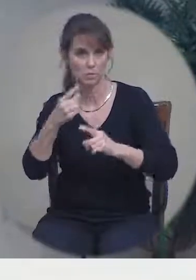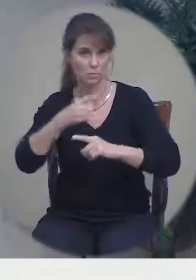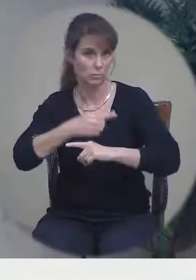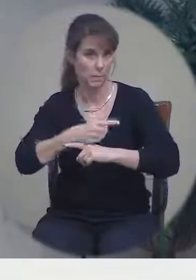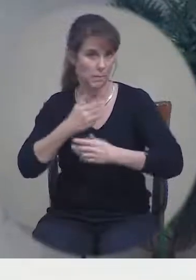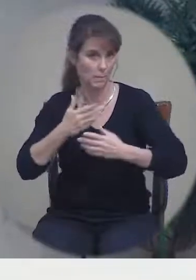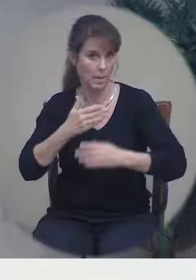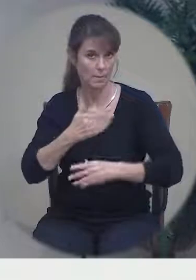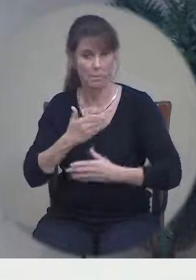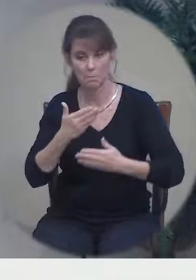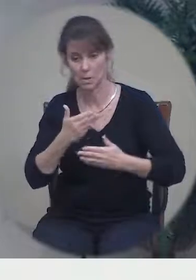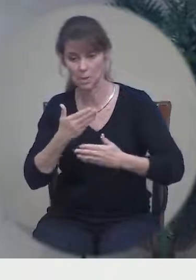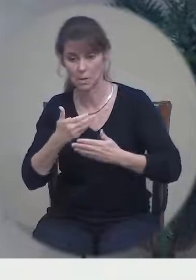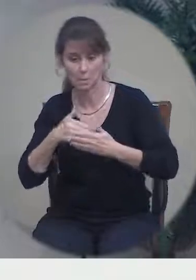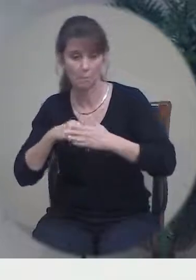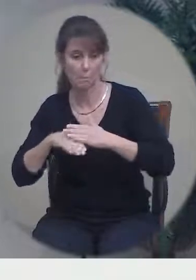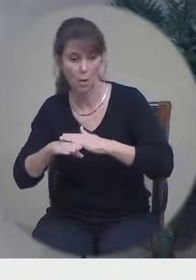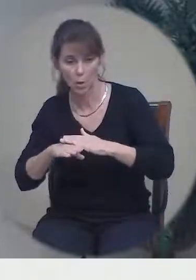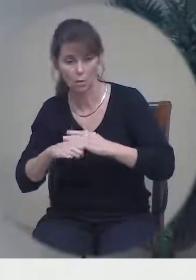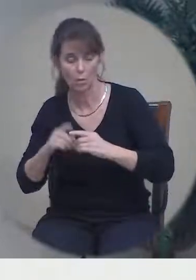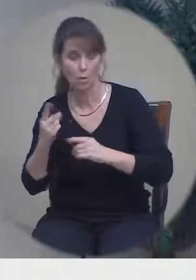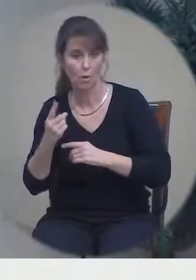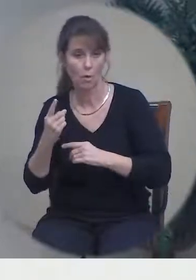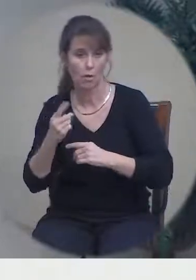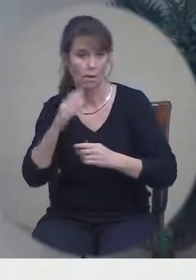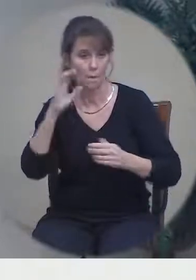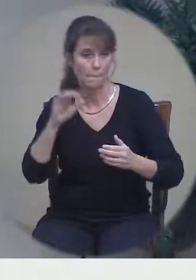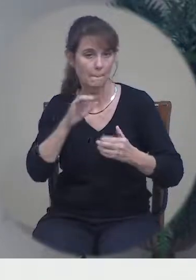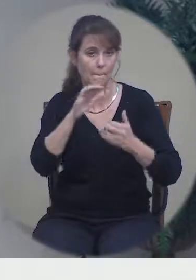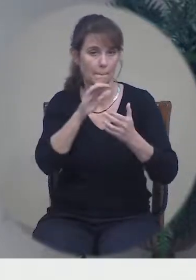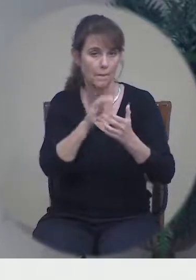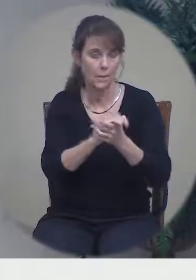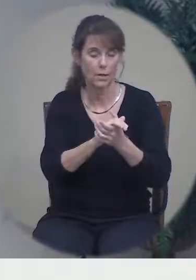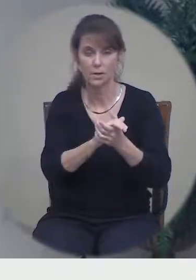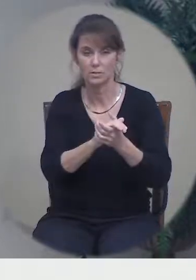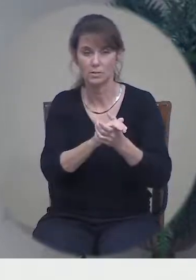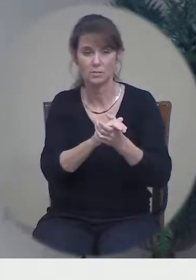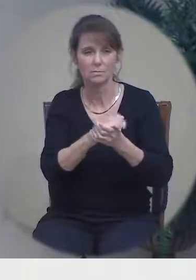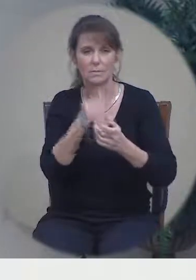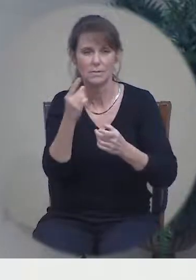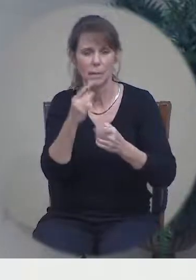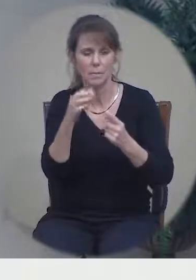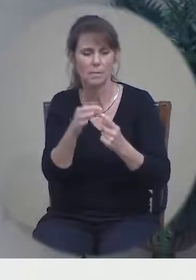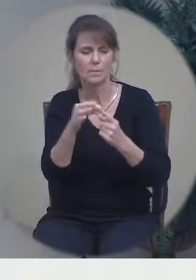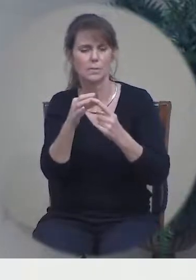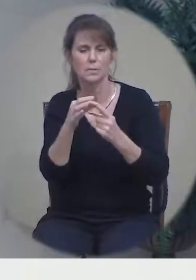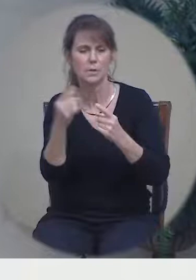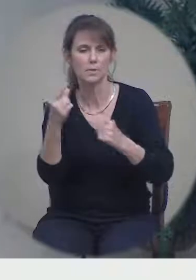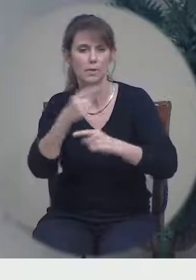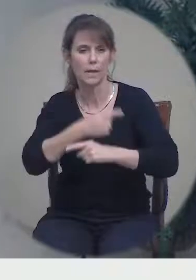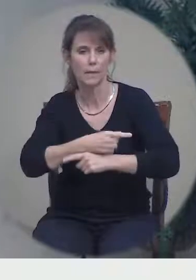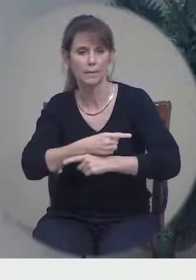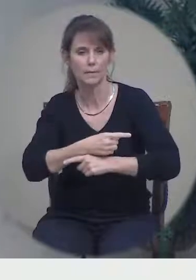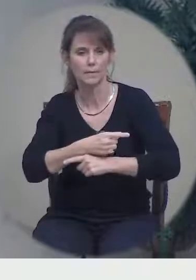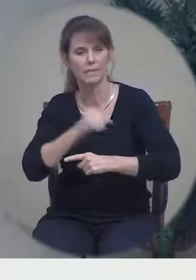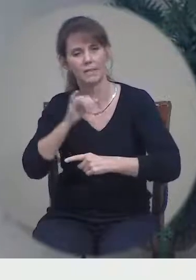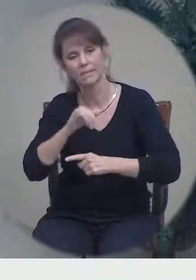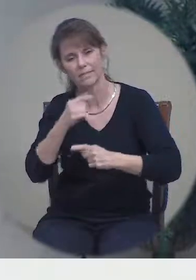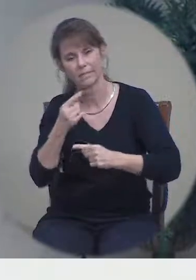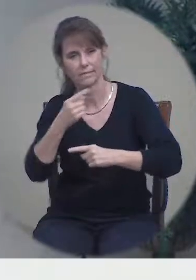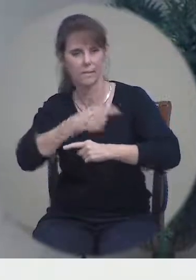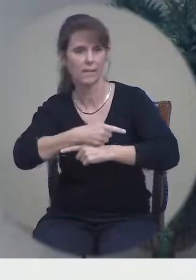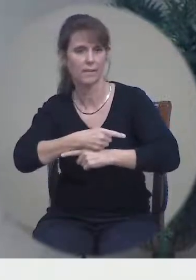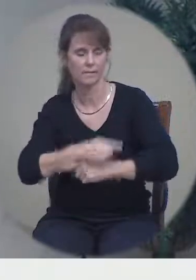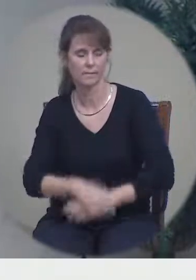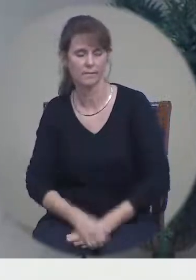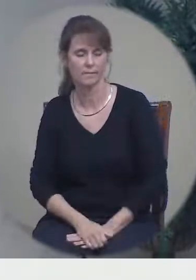the birth or a marriage between his siblings and someone else. It was a significant day. But what I want